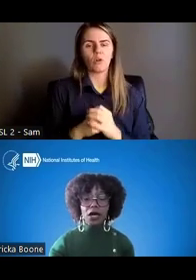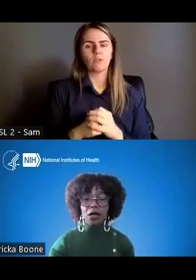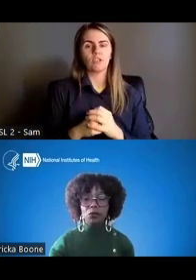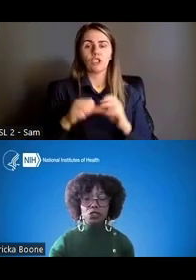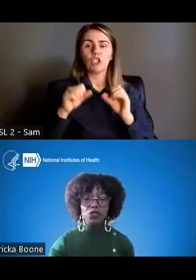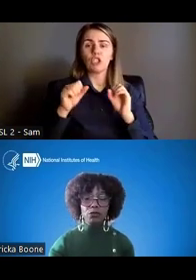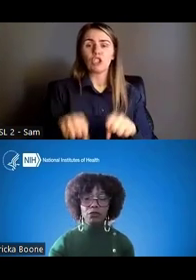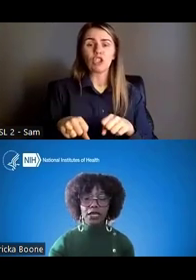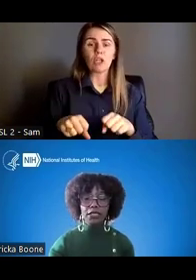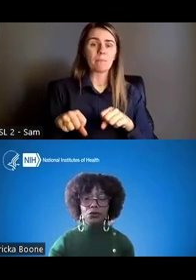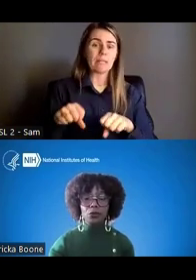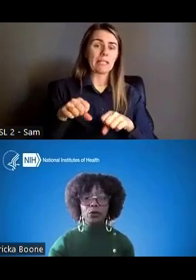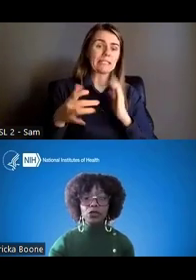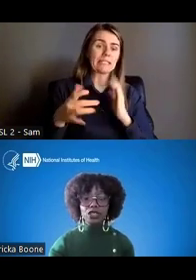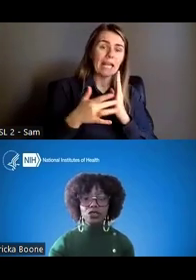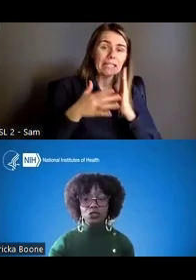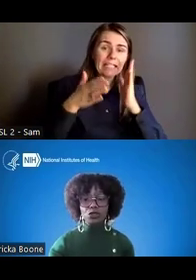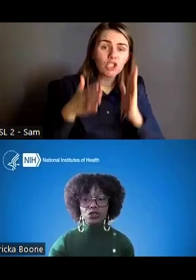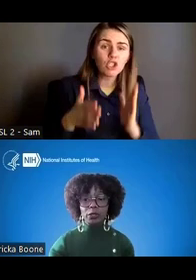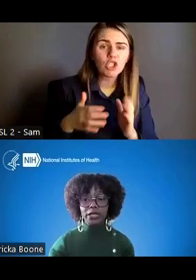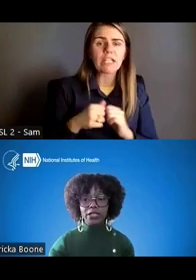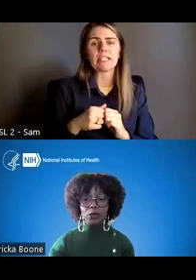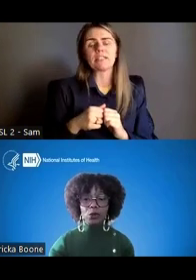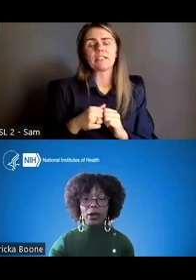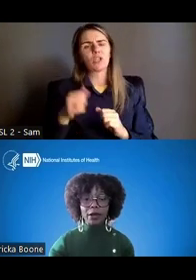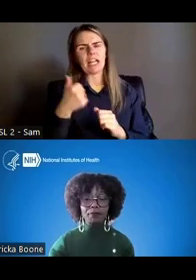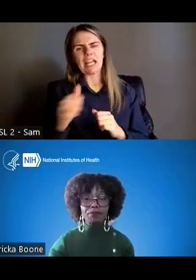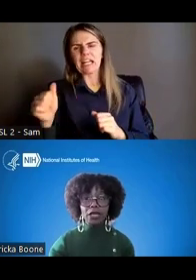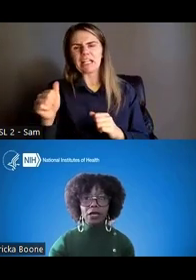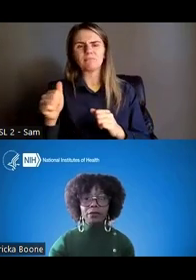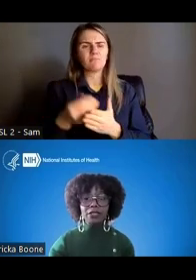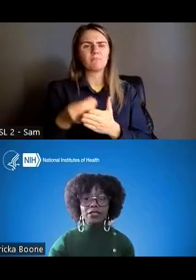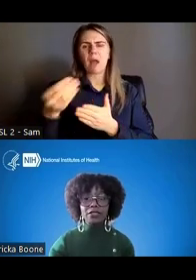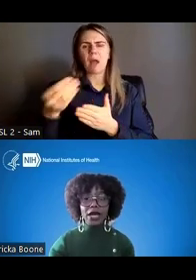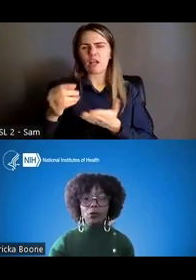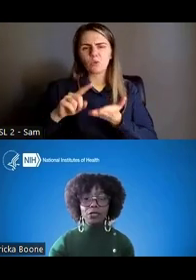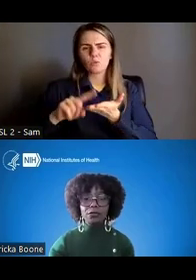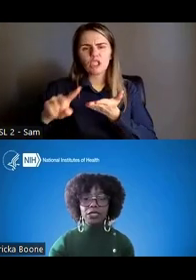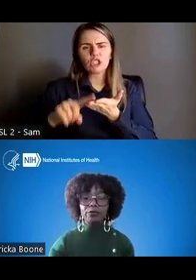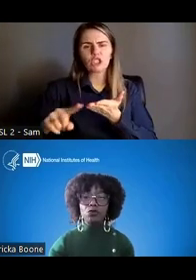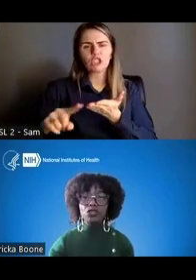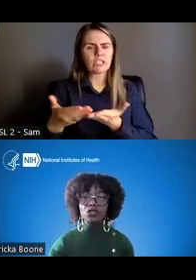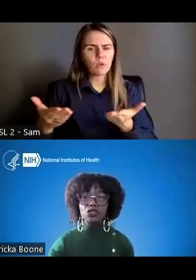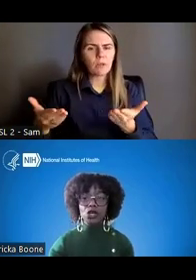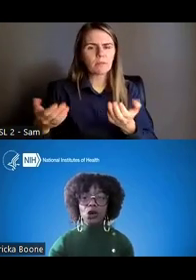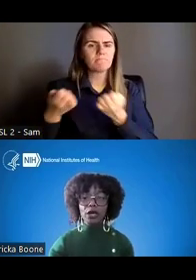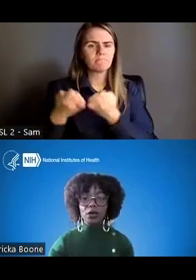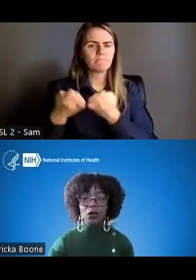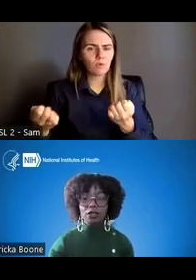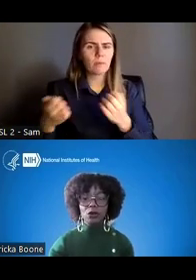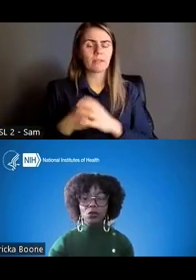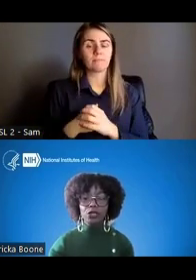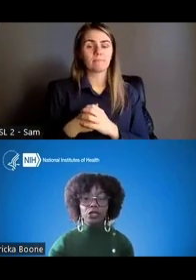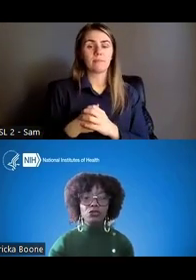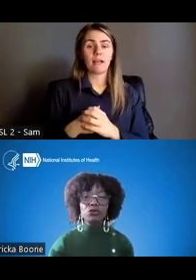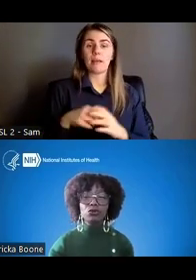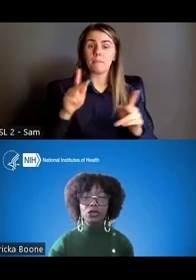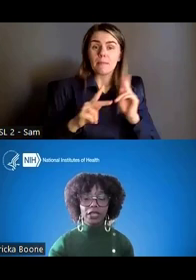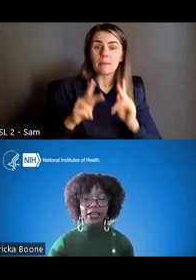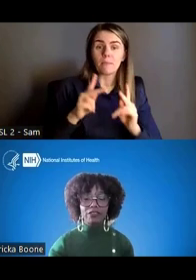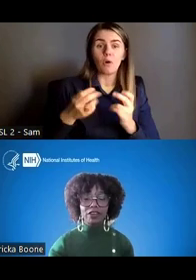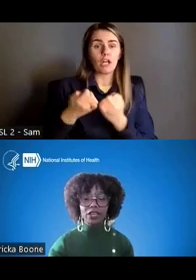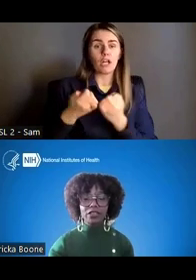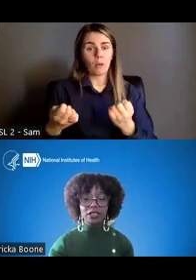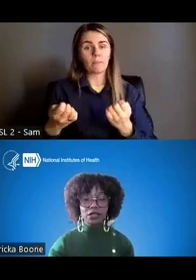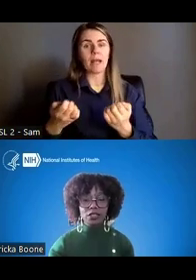services, or to provide or purchase research supplies or equipment. And this is to help them to keep their research going while they're working through